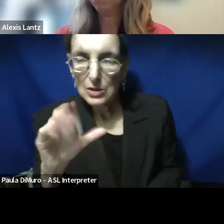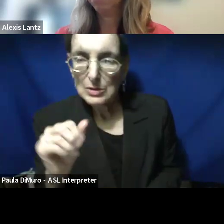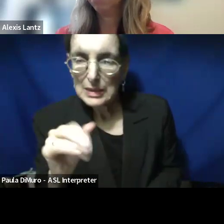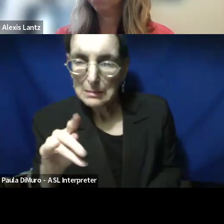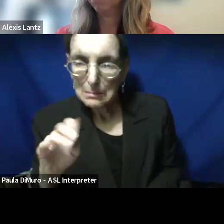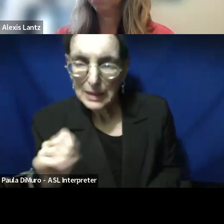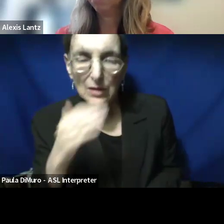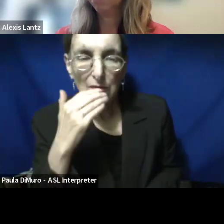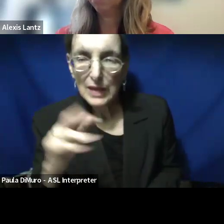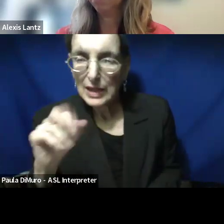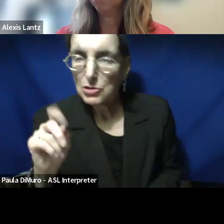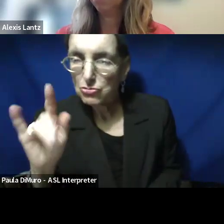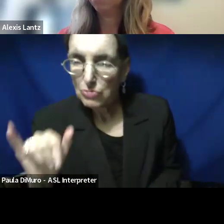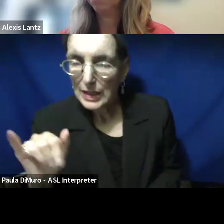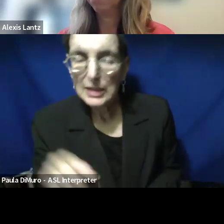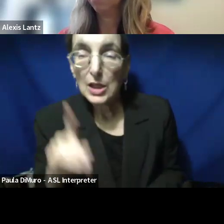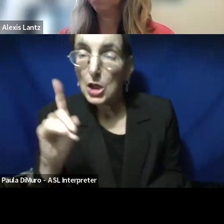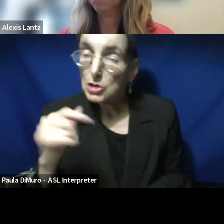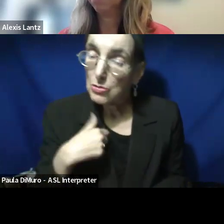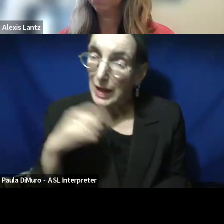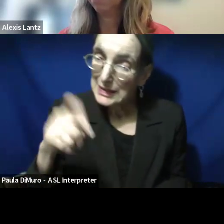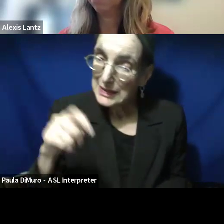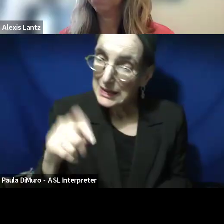a motion to adjourn? Remind me.